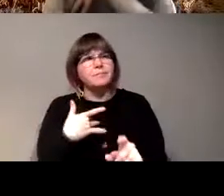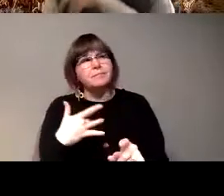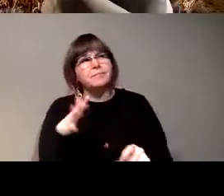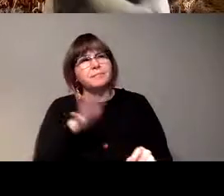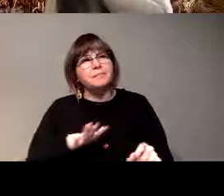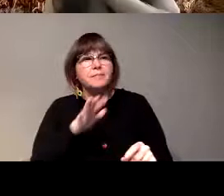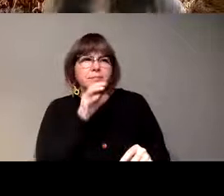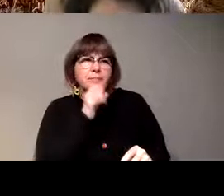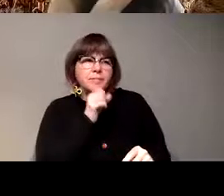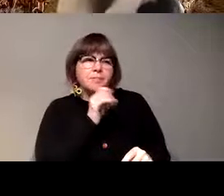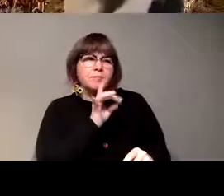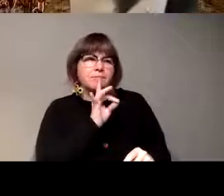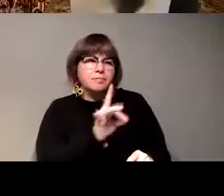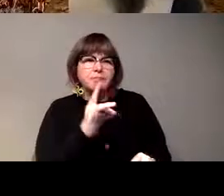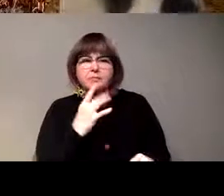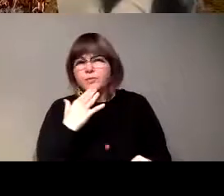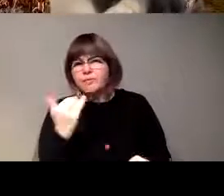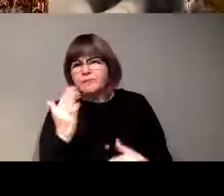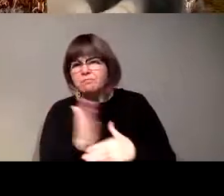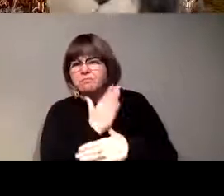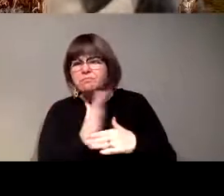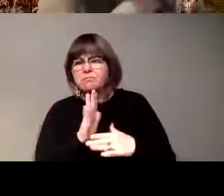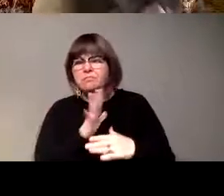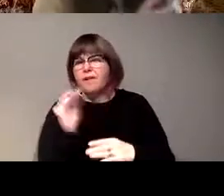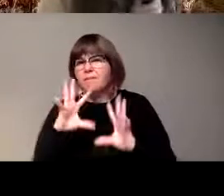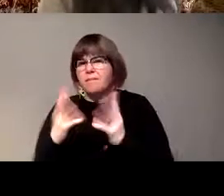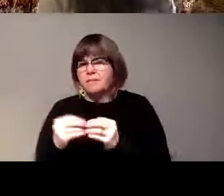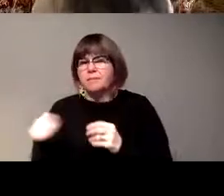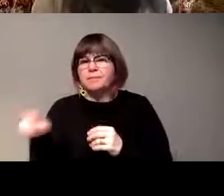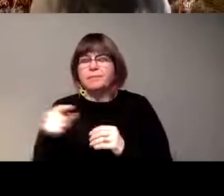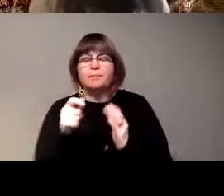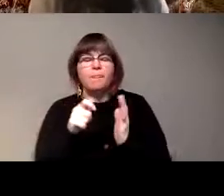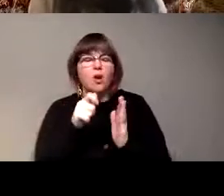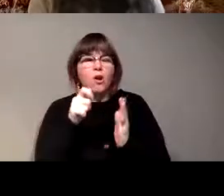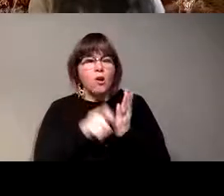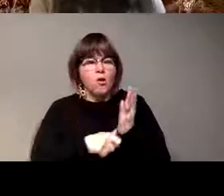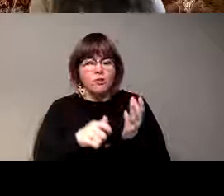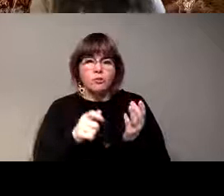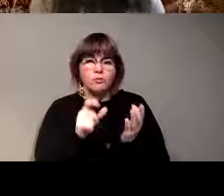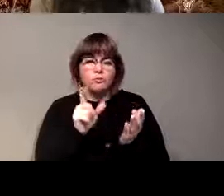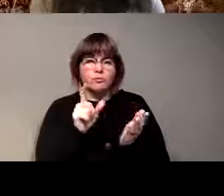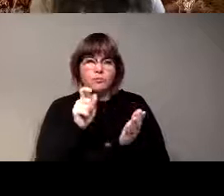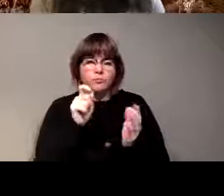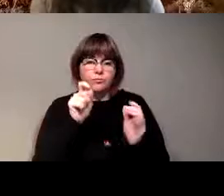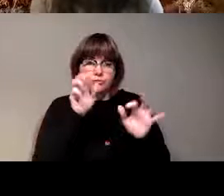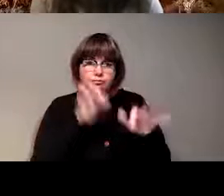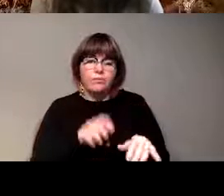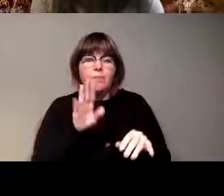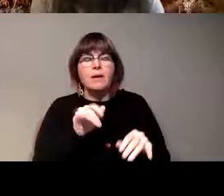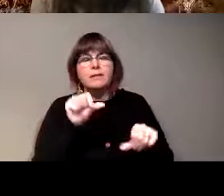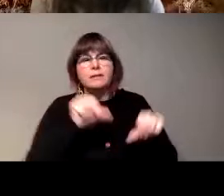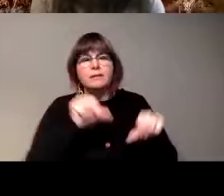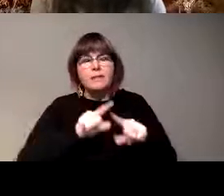between ages 8 to 15 and their families. The articles are written by scientists, but they are reviewed by